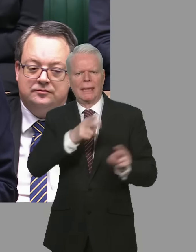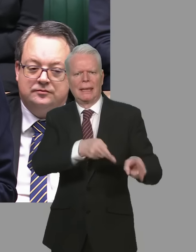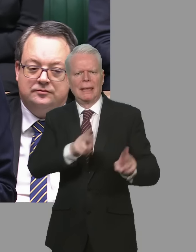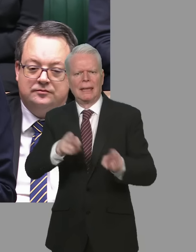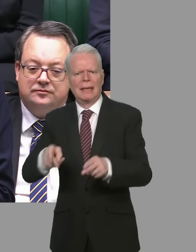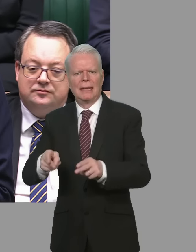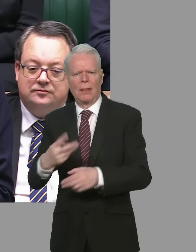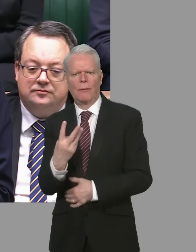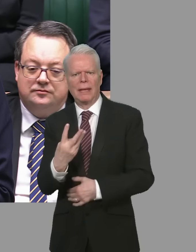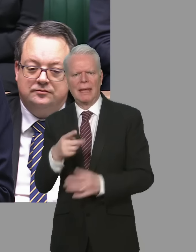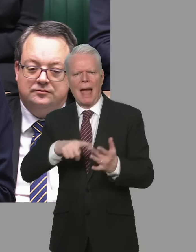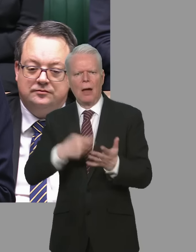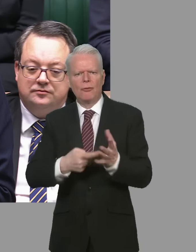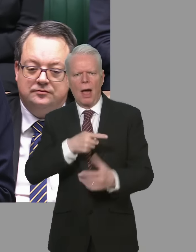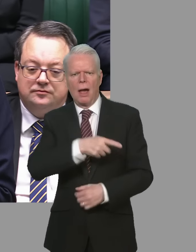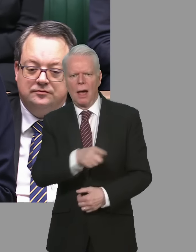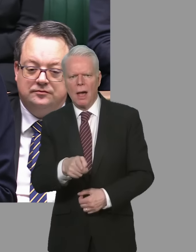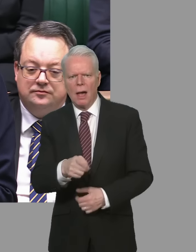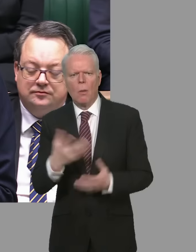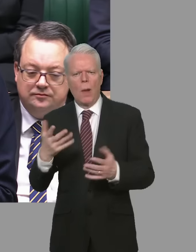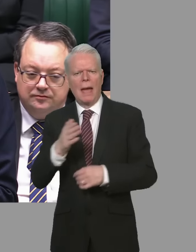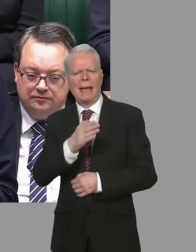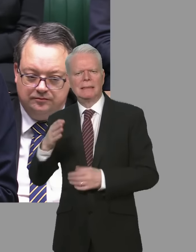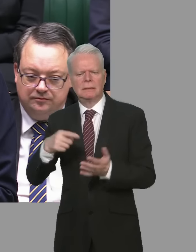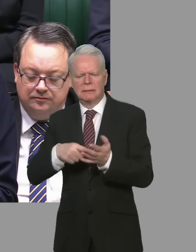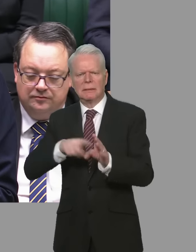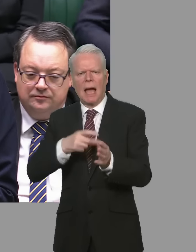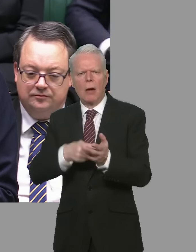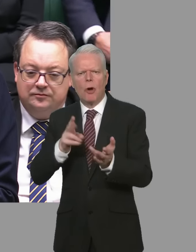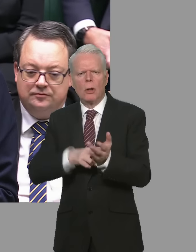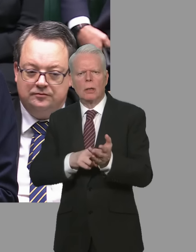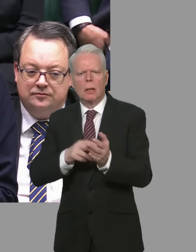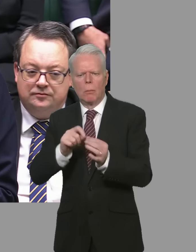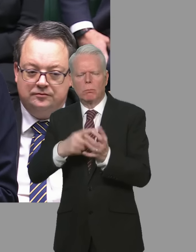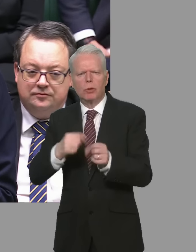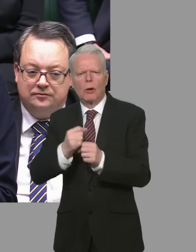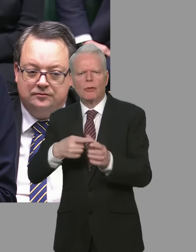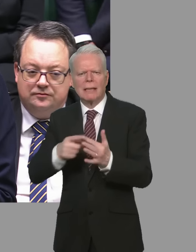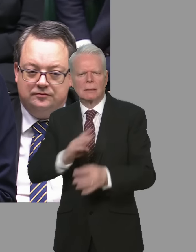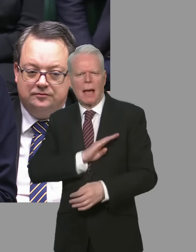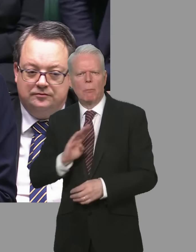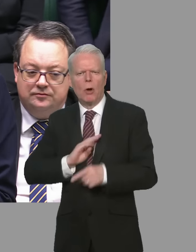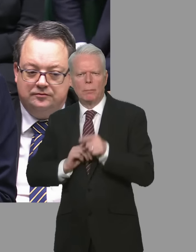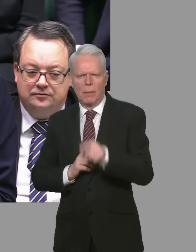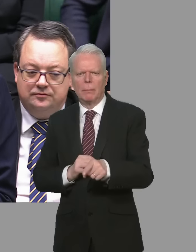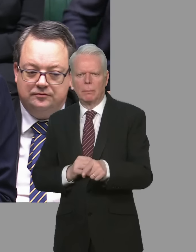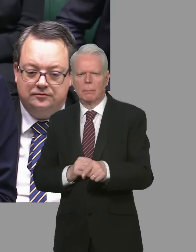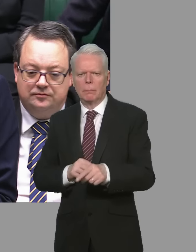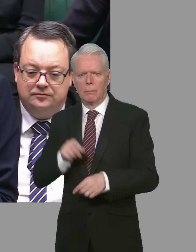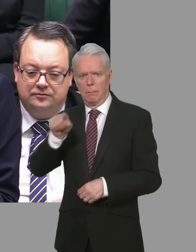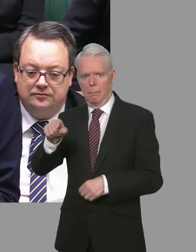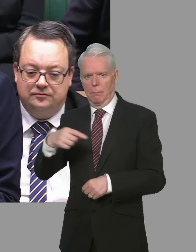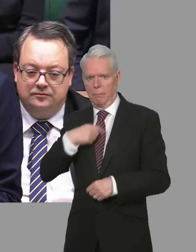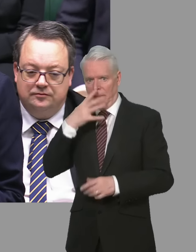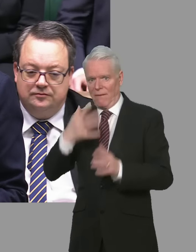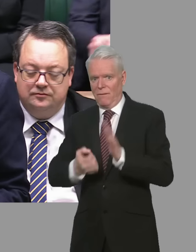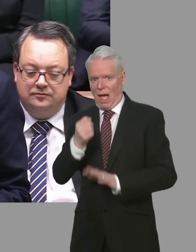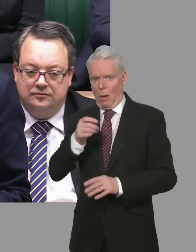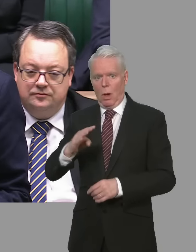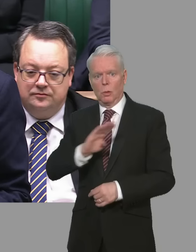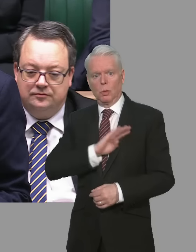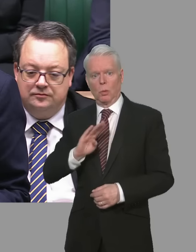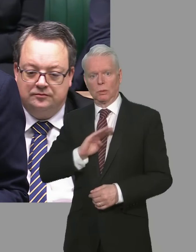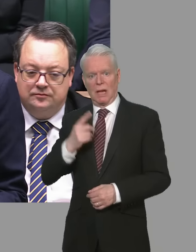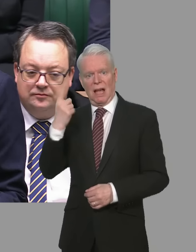force was reasonable and proportionate, and that the IRA men in question had the intent to murder. A